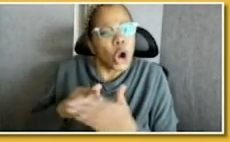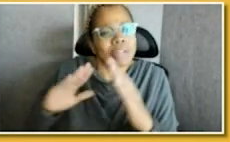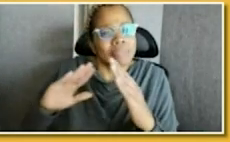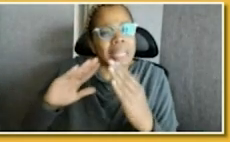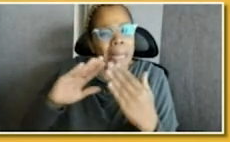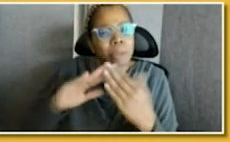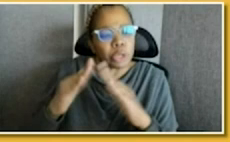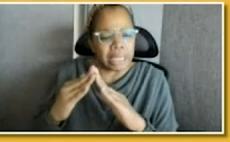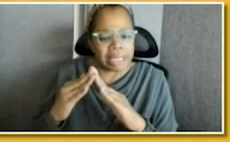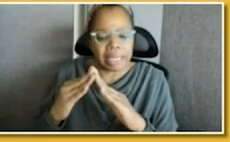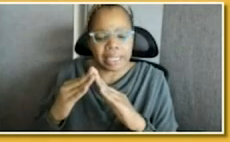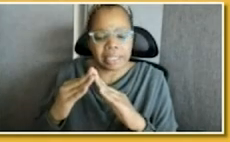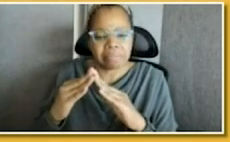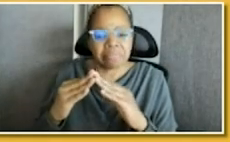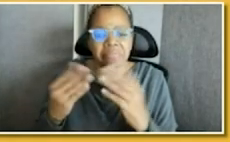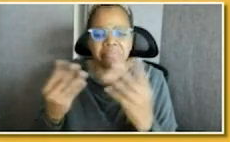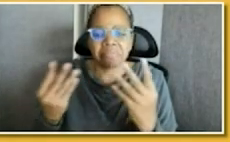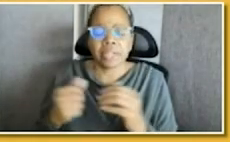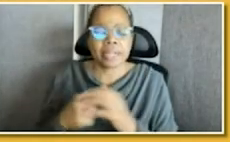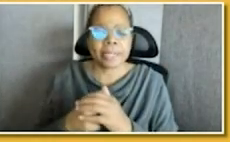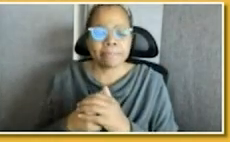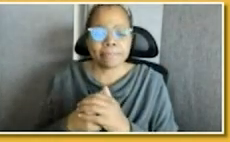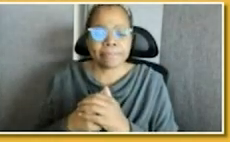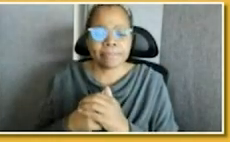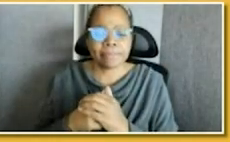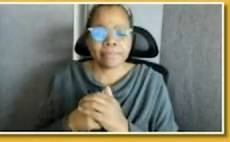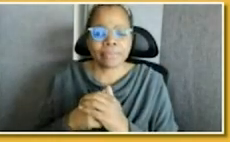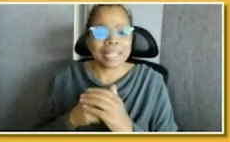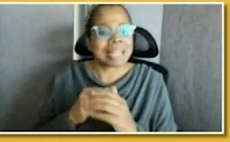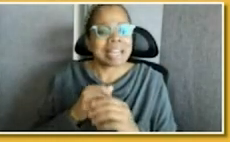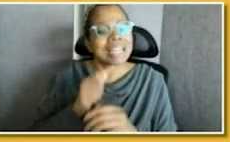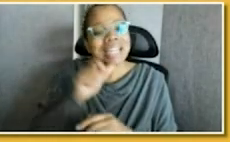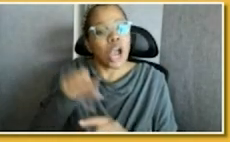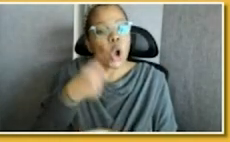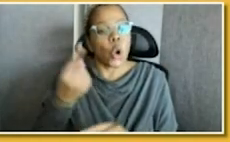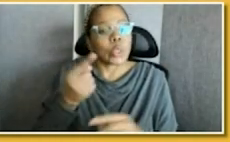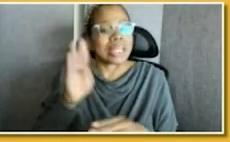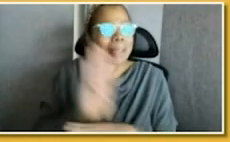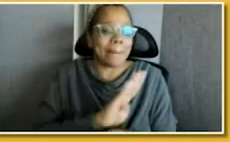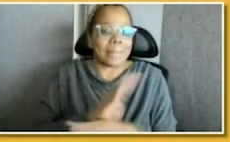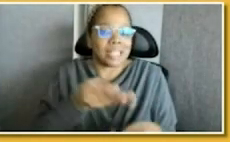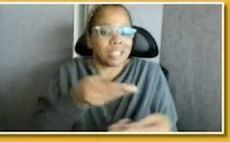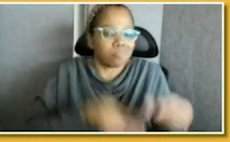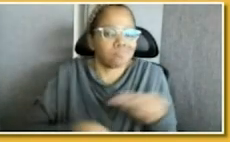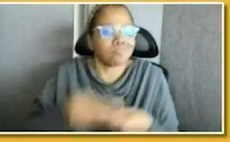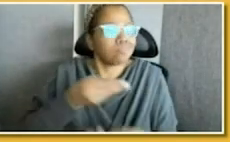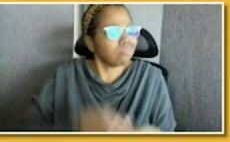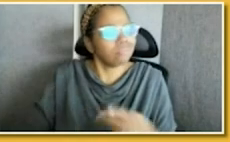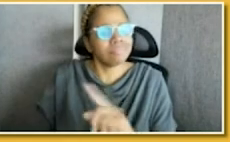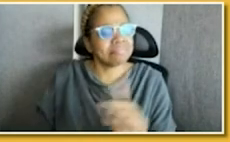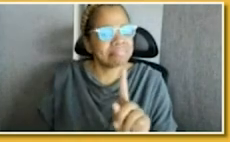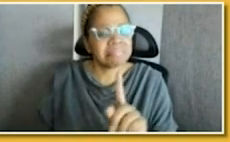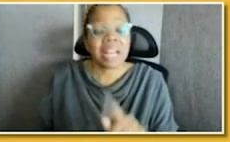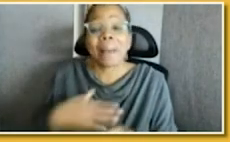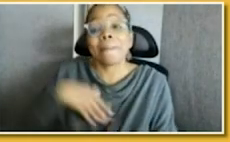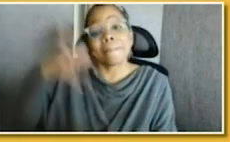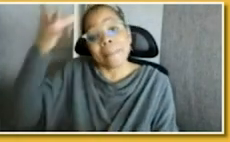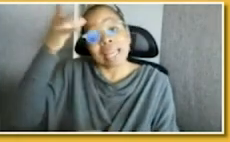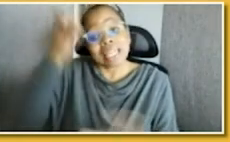what the business transactions that they were, you know, my dad would take me to work with him. If it